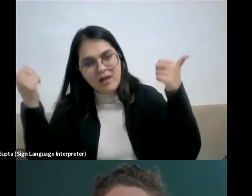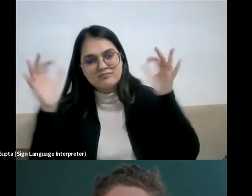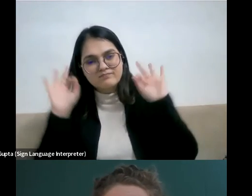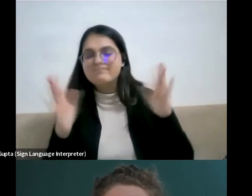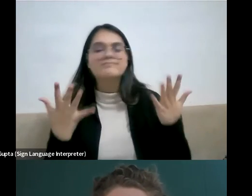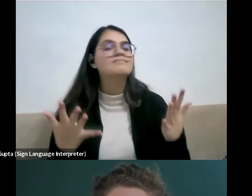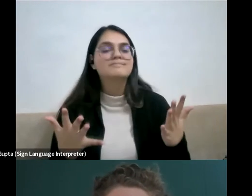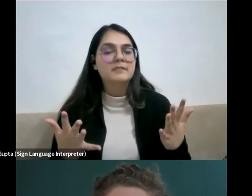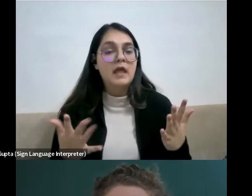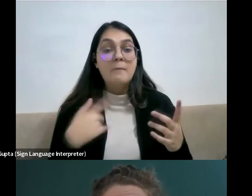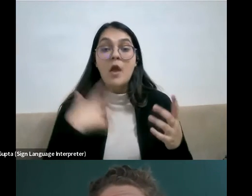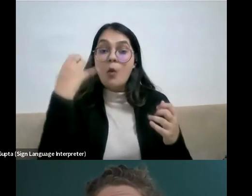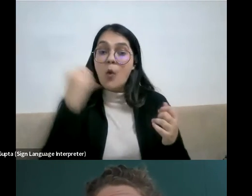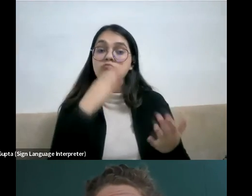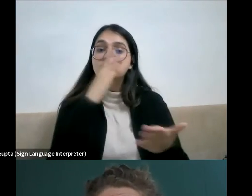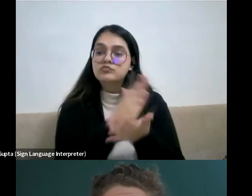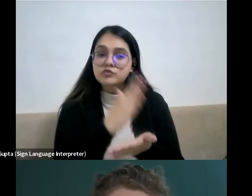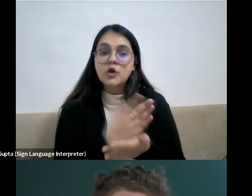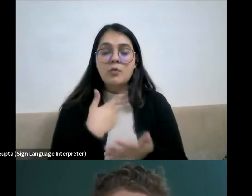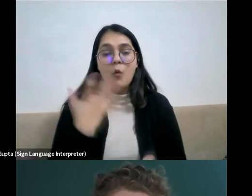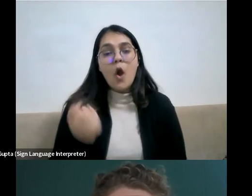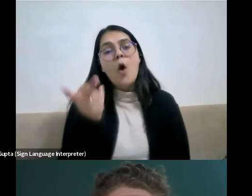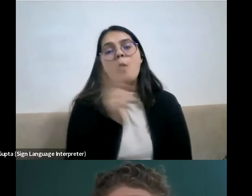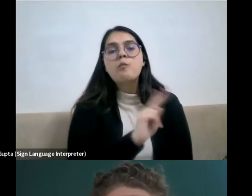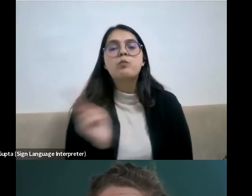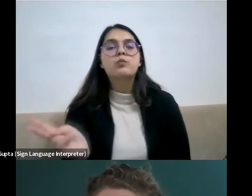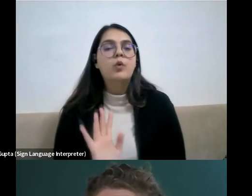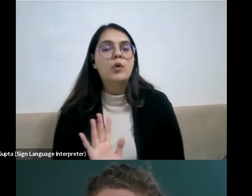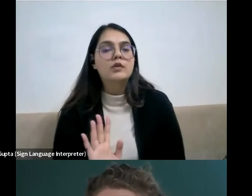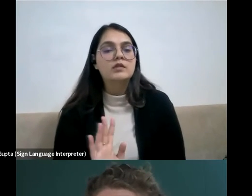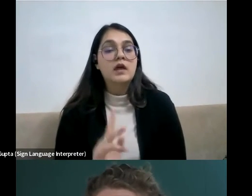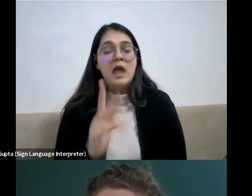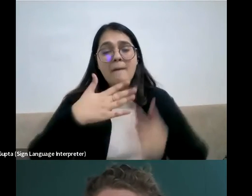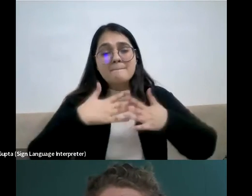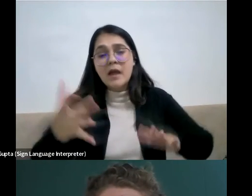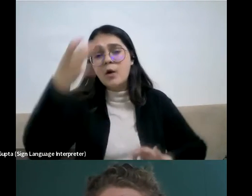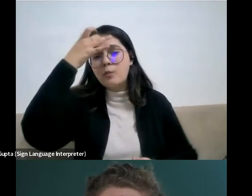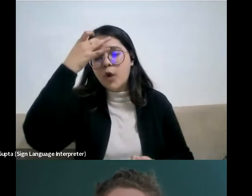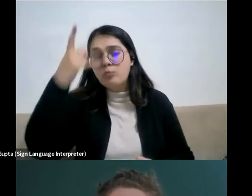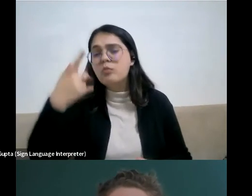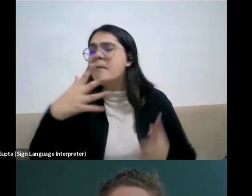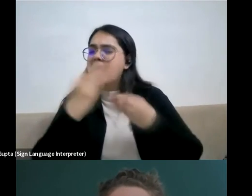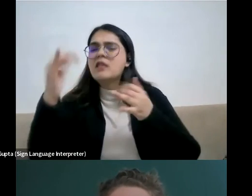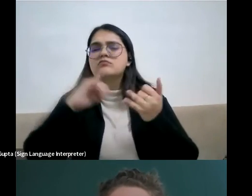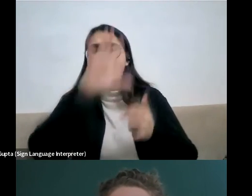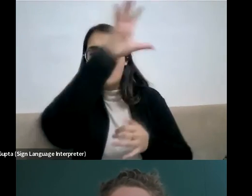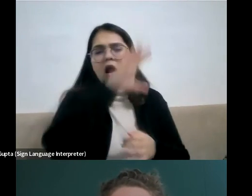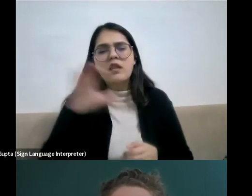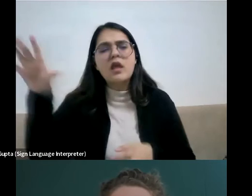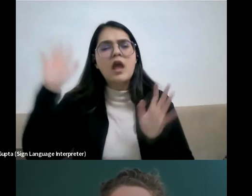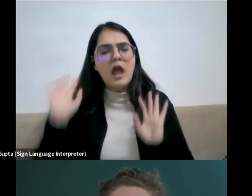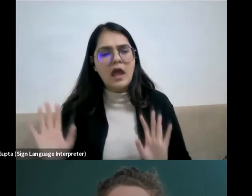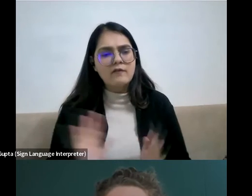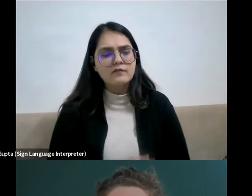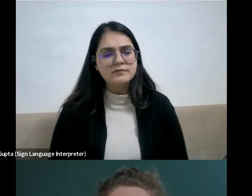we need to make sure that we get both right. And perhaps the biggest hurdle for many countries, including my own, is